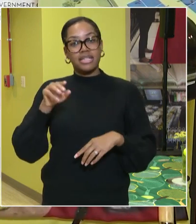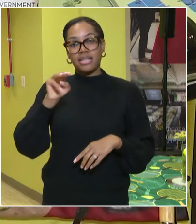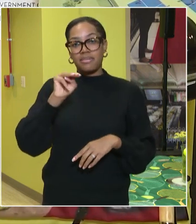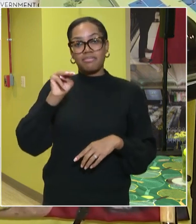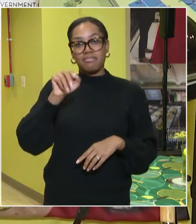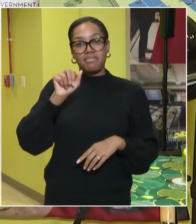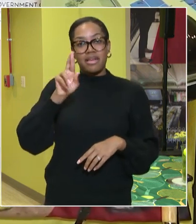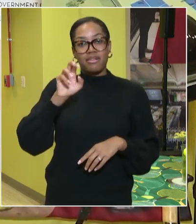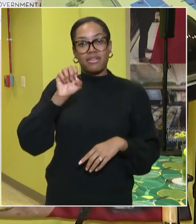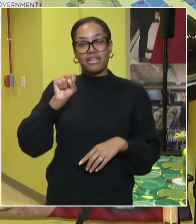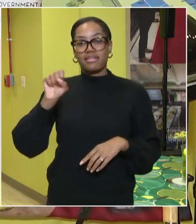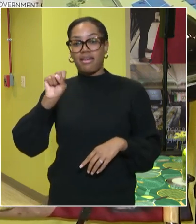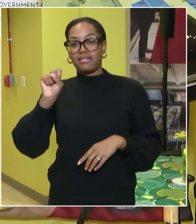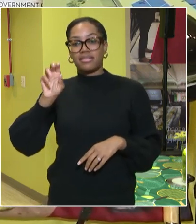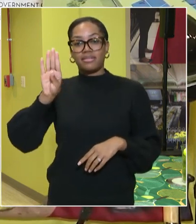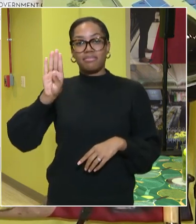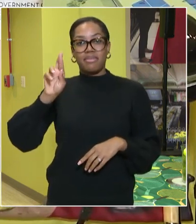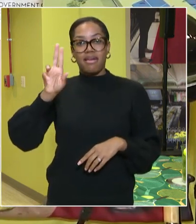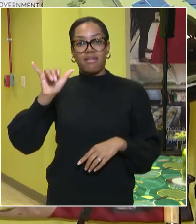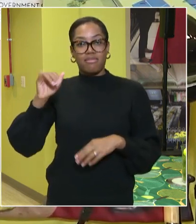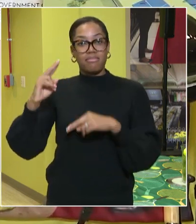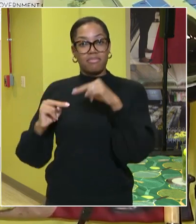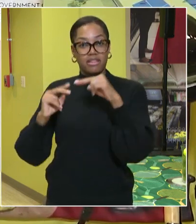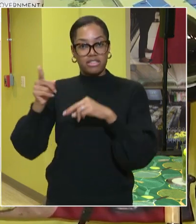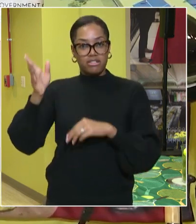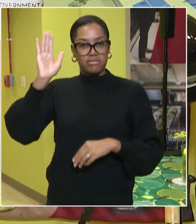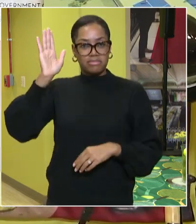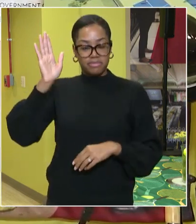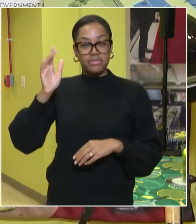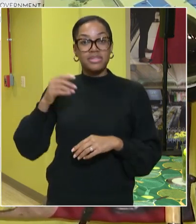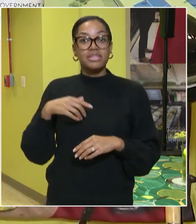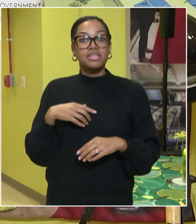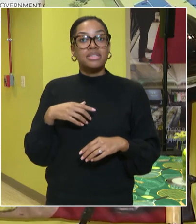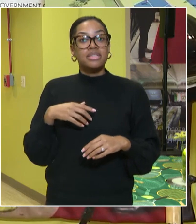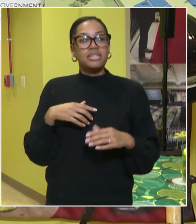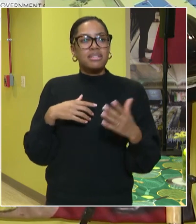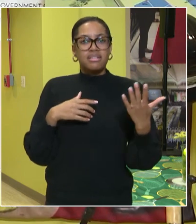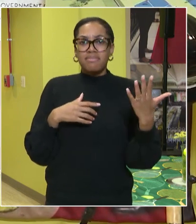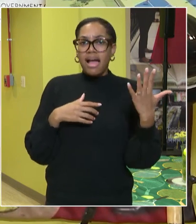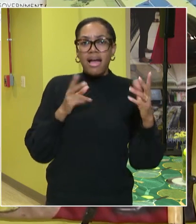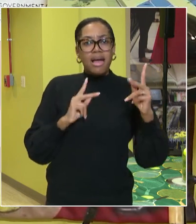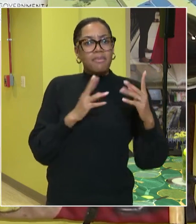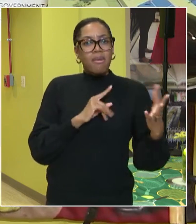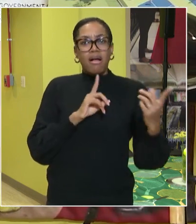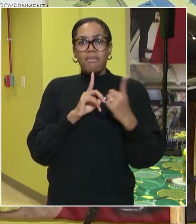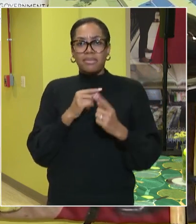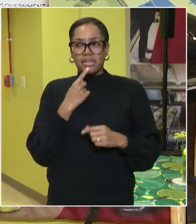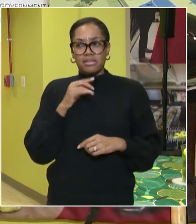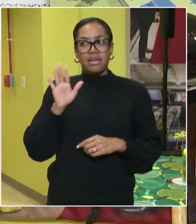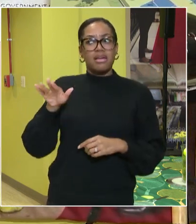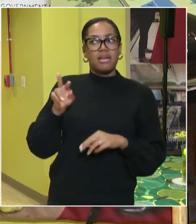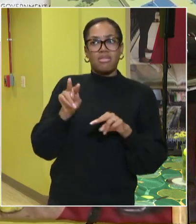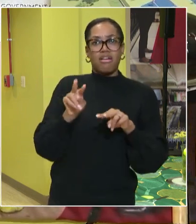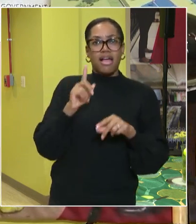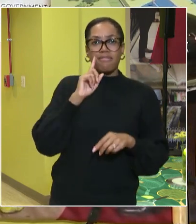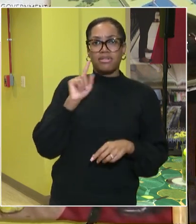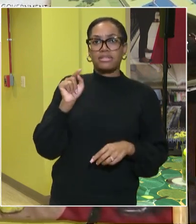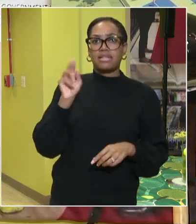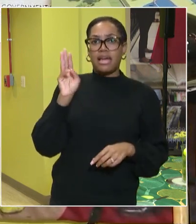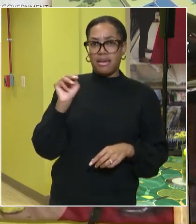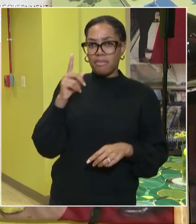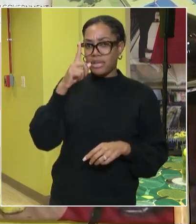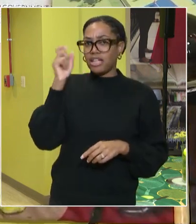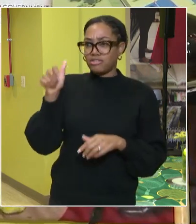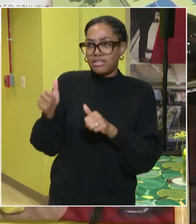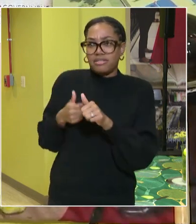Berry building, no less than 5 people said to me, you better look out for Tatum because she's on your